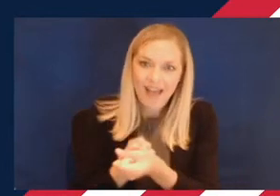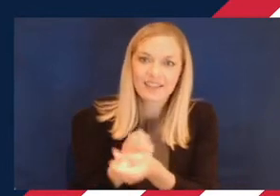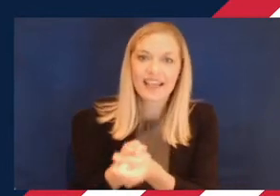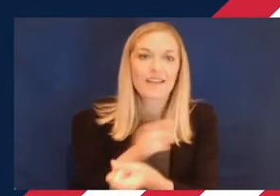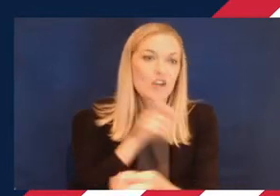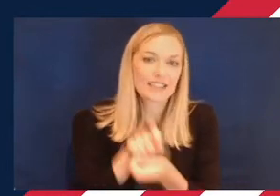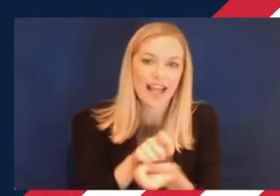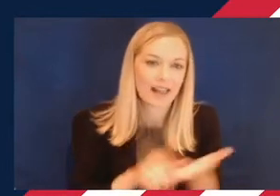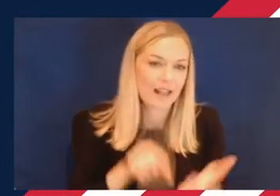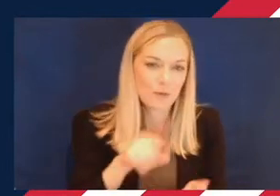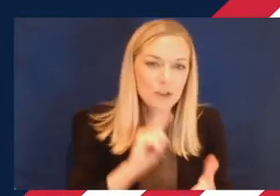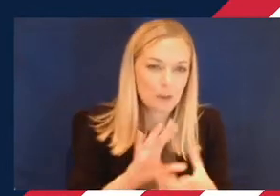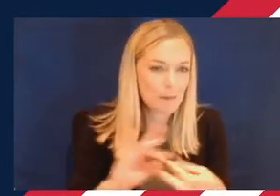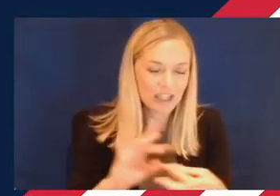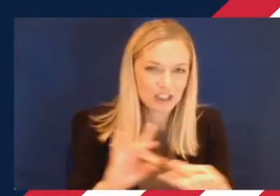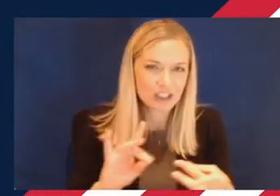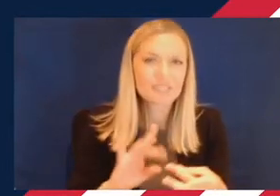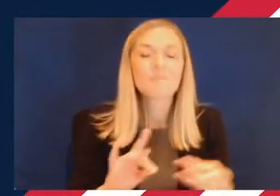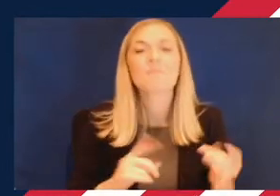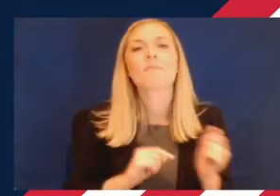I think, one of the